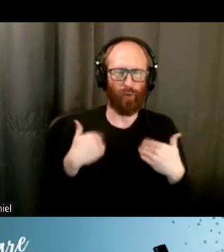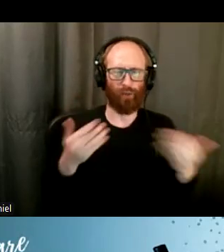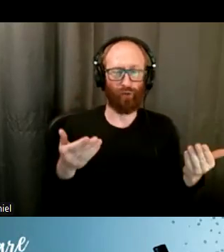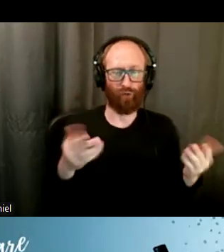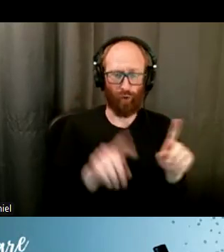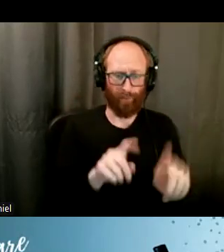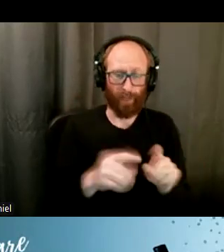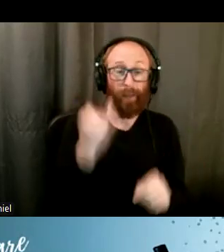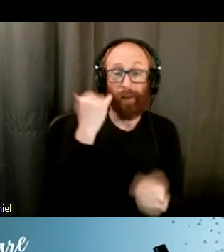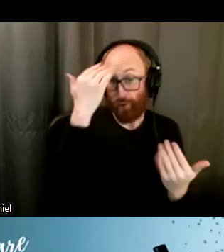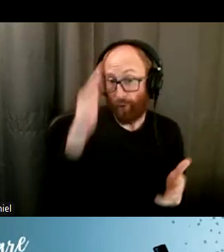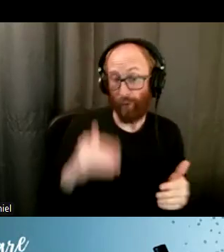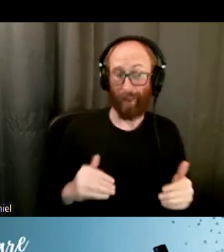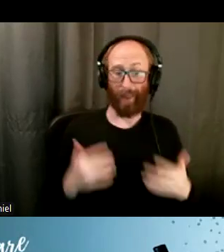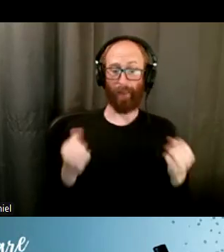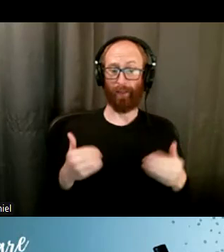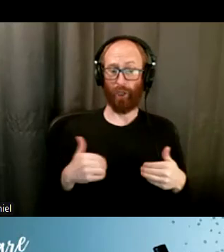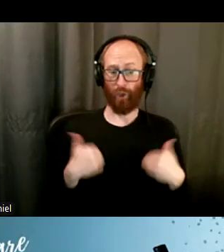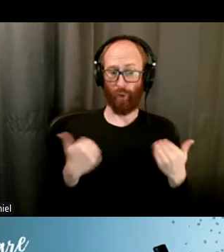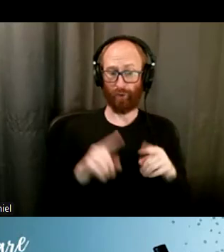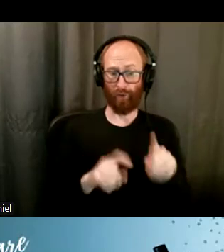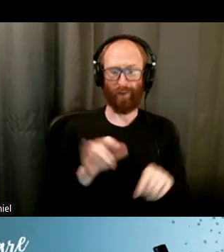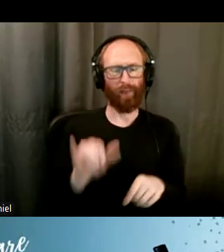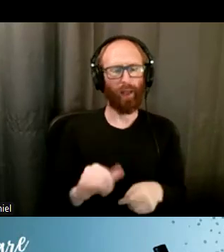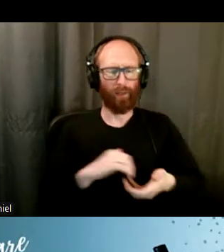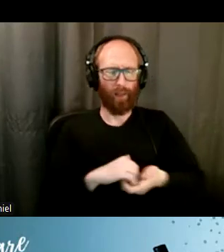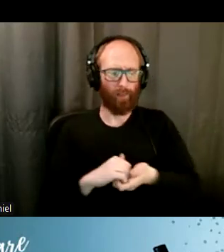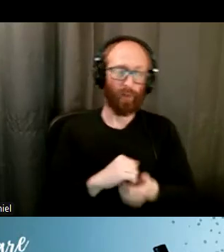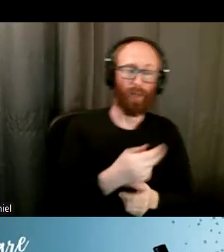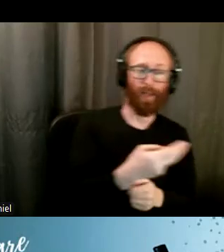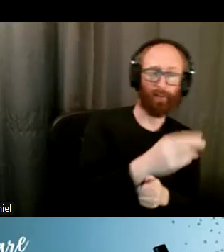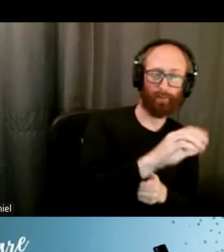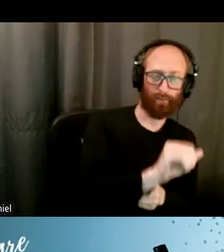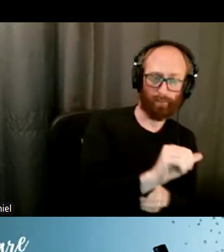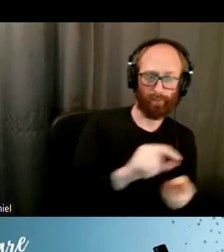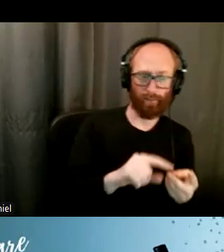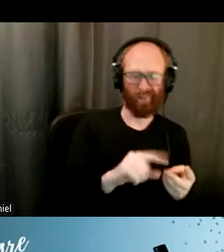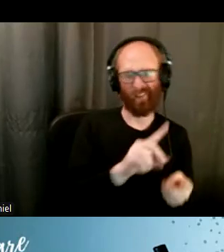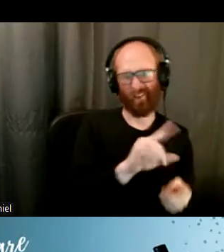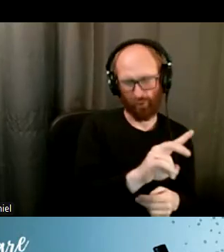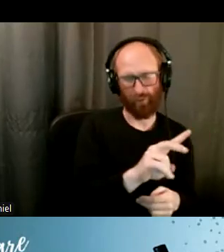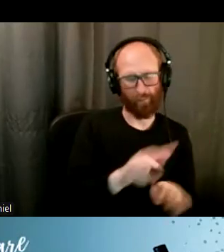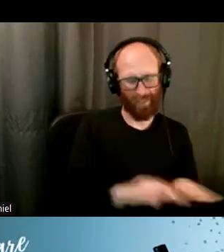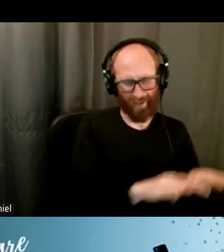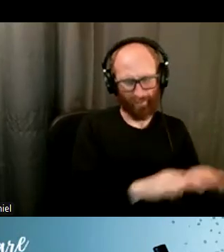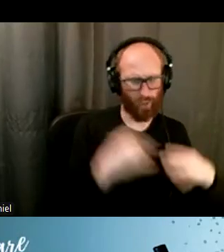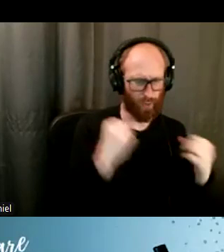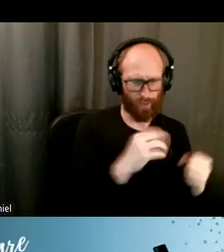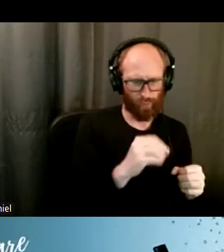Youth Survey is a collaborative effort of the Healthcare Authority, Division of Behavioral Health and Recovery, the Department of